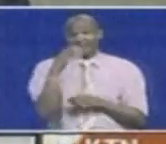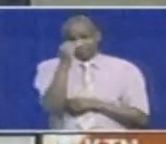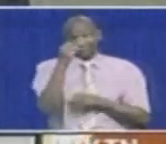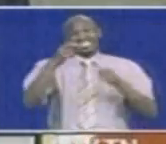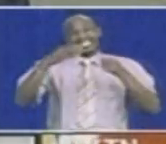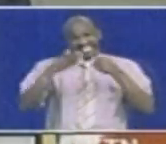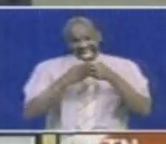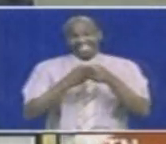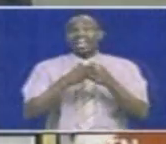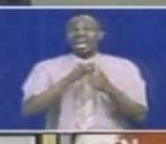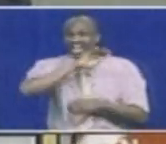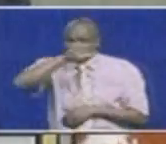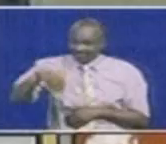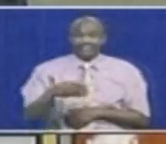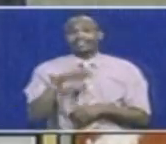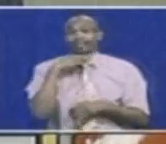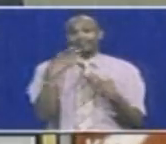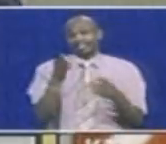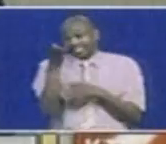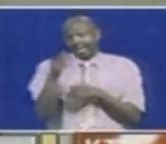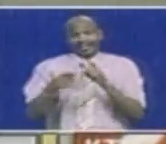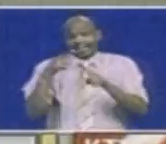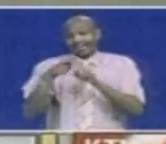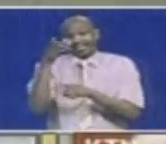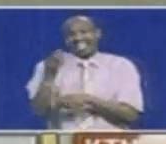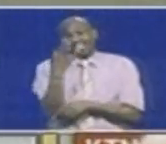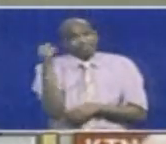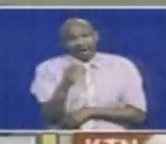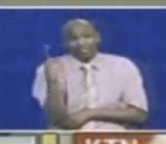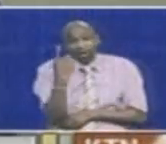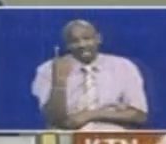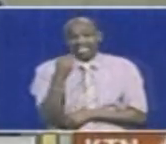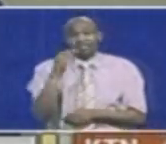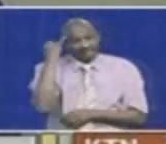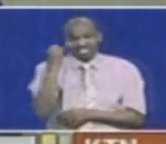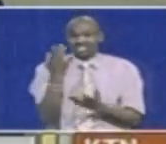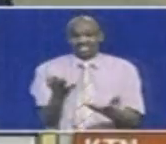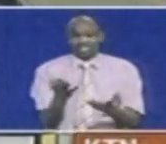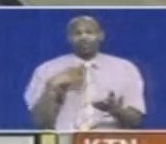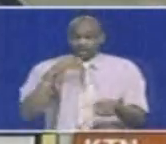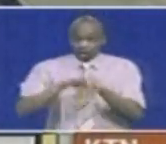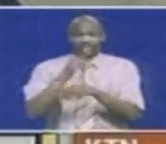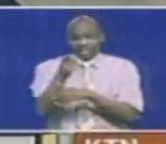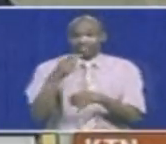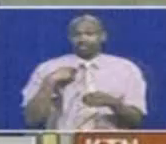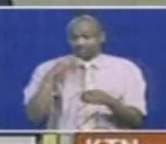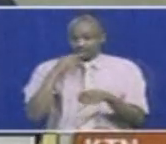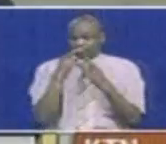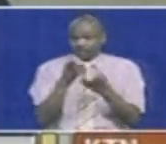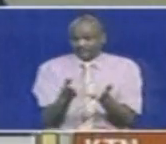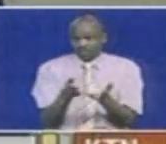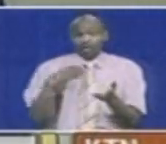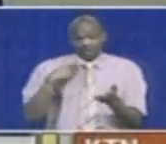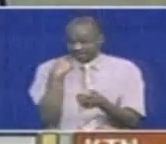59 wamefariki. Hawa wameuawa katika muda wa miezi 3 pekee. Hii ni taarifa ambayo tumeipokea na tutakuletea